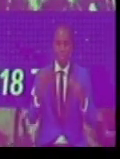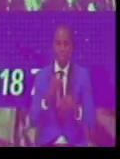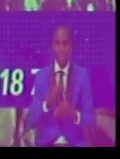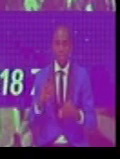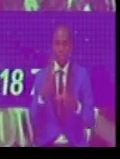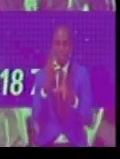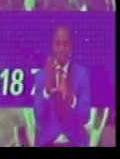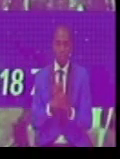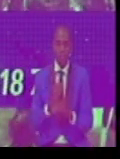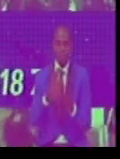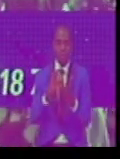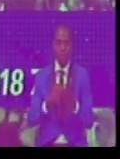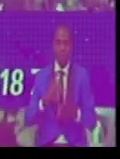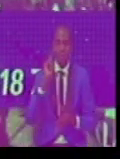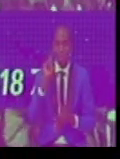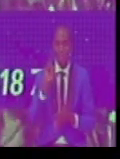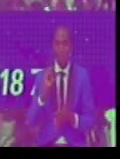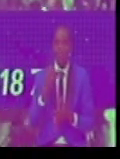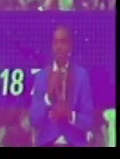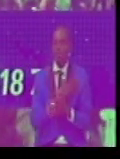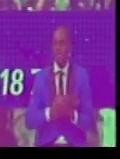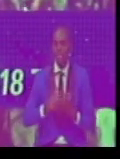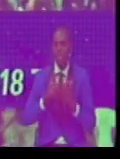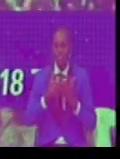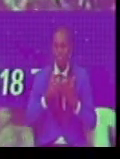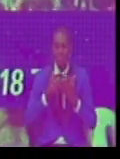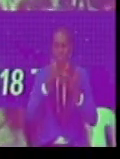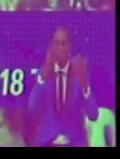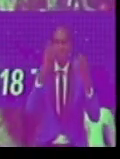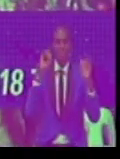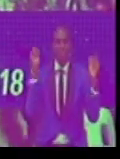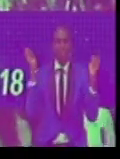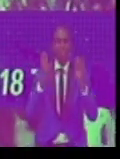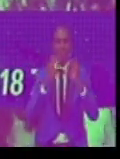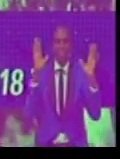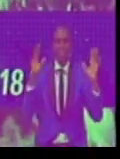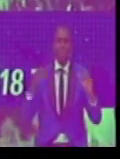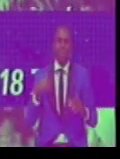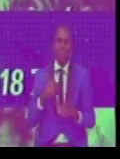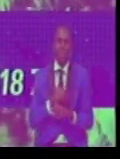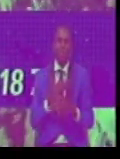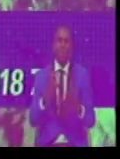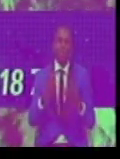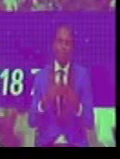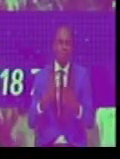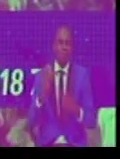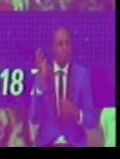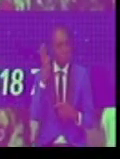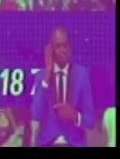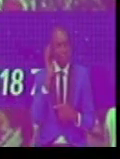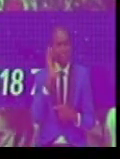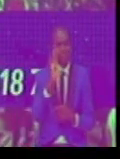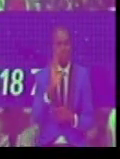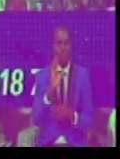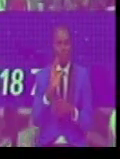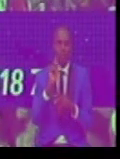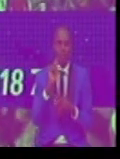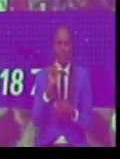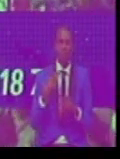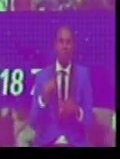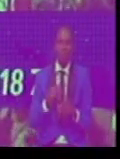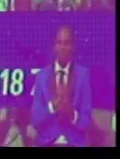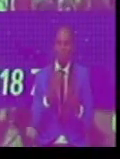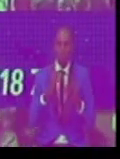and as you are liberated, you receive your miracle, shout hallelujah. Come out here. We want to hear your